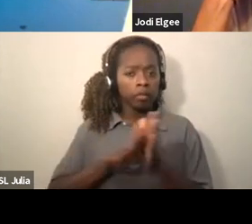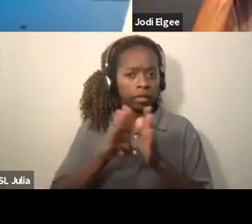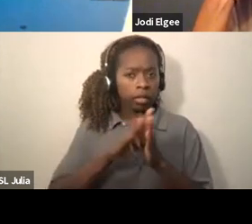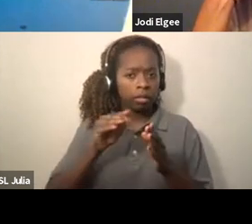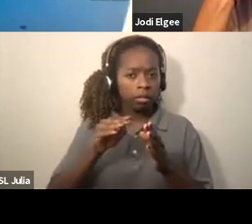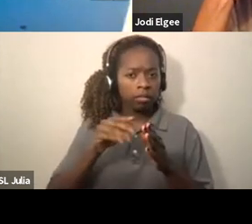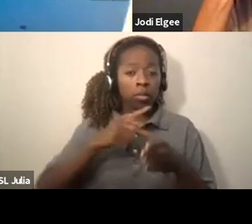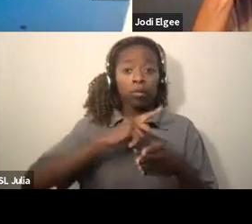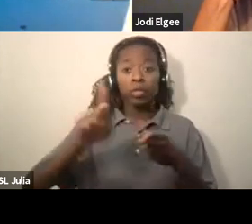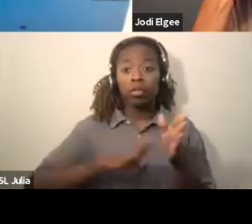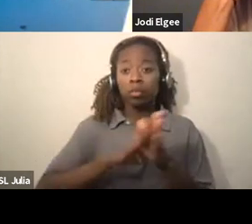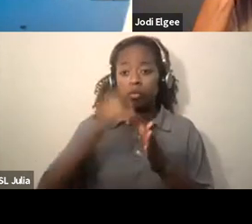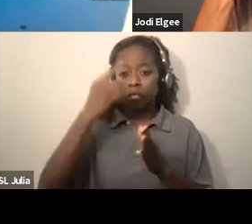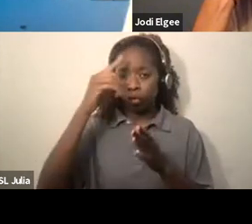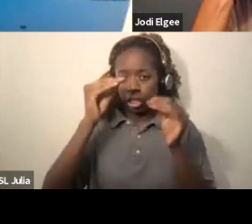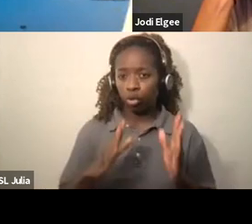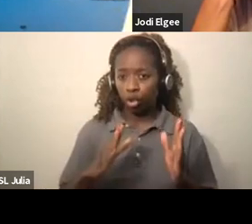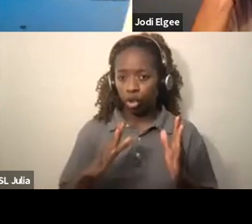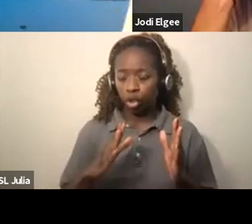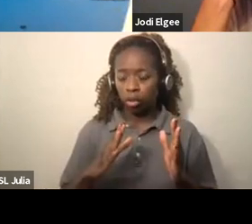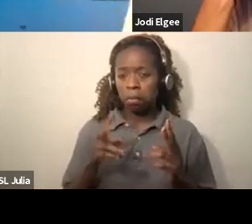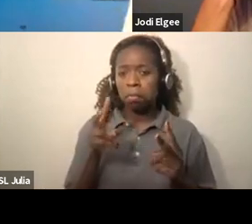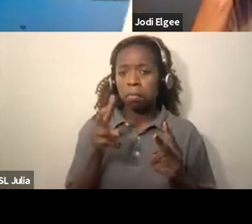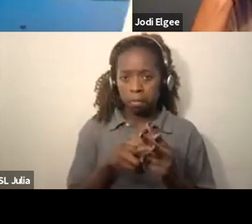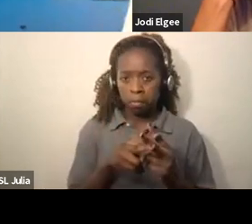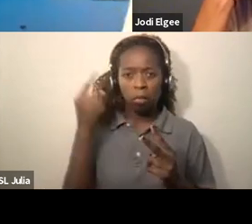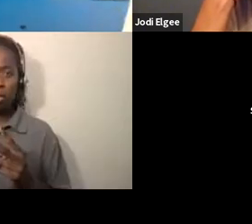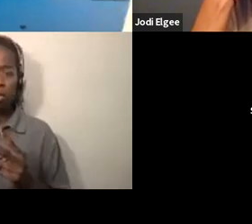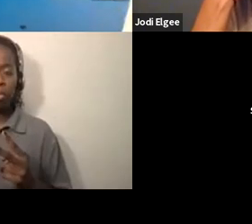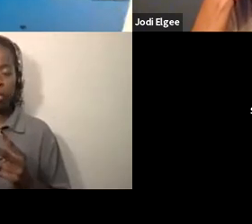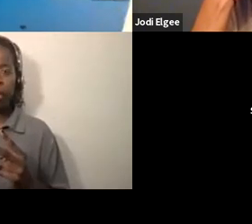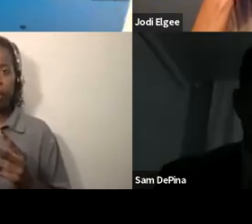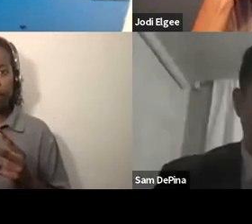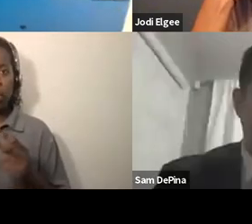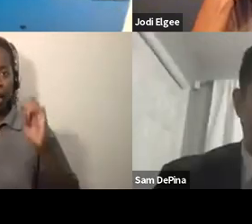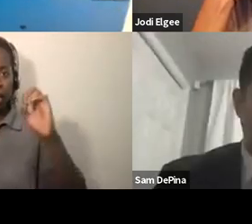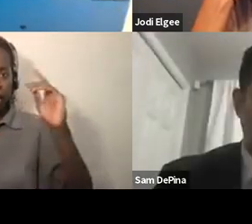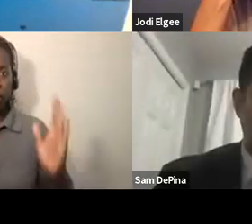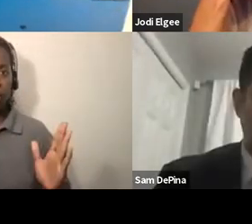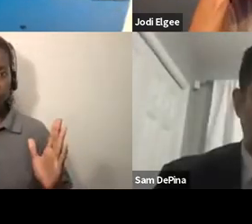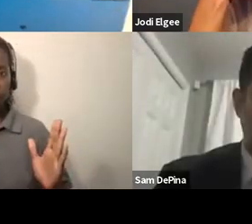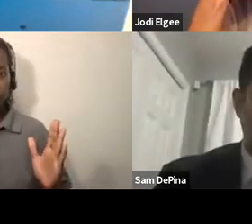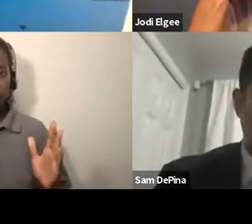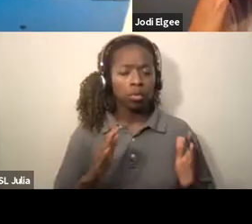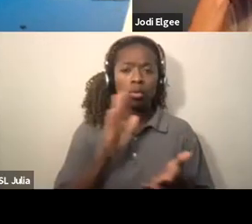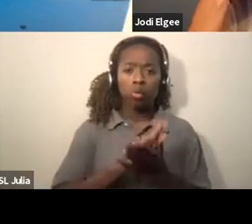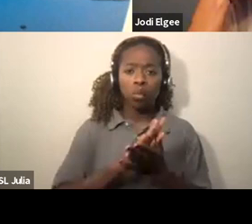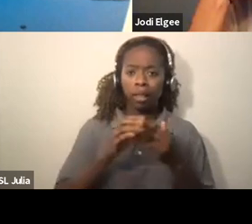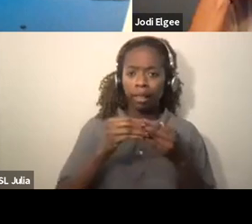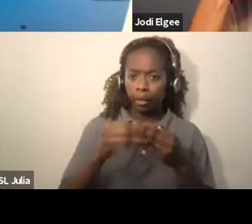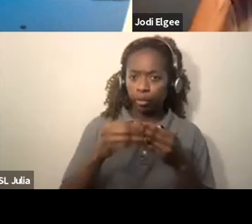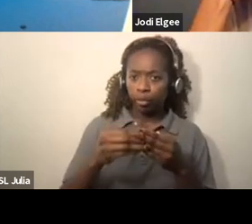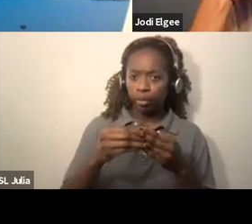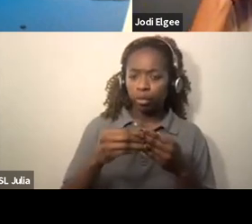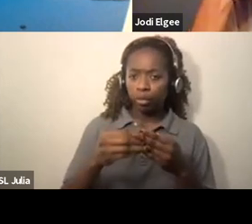teachers i'm wondering if we're doing the same for the educators and for the school leaders around